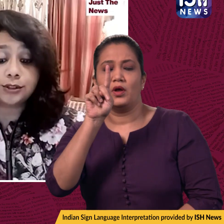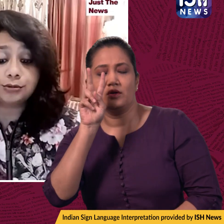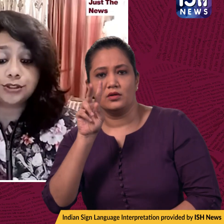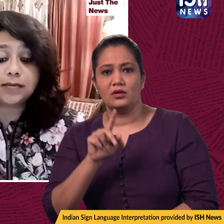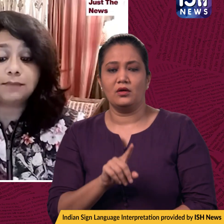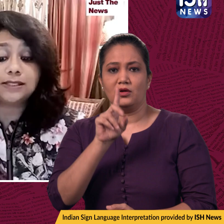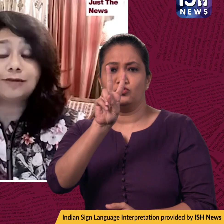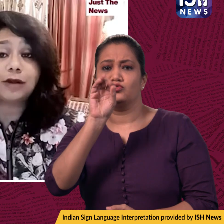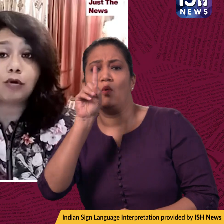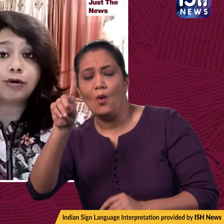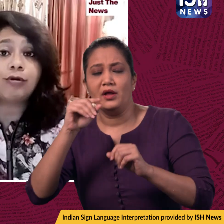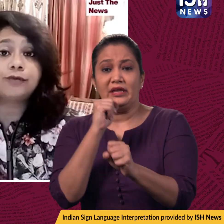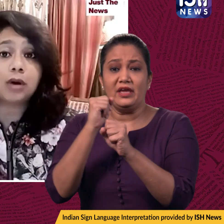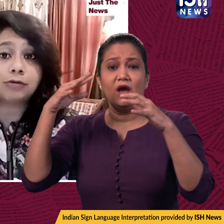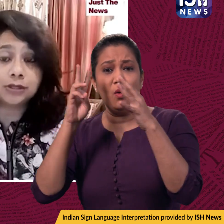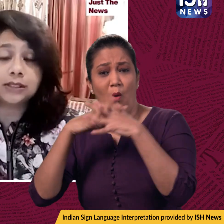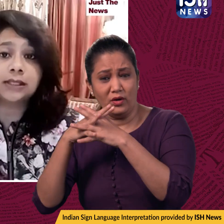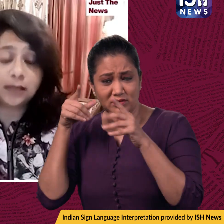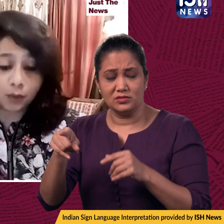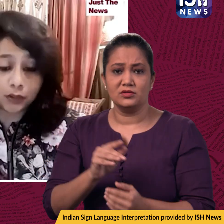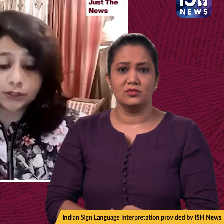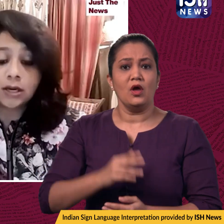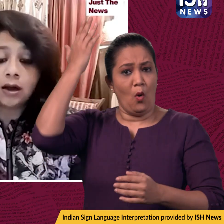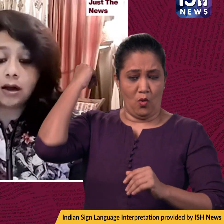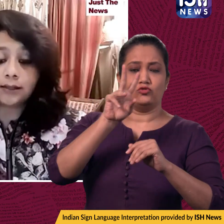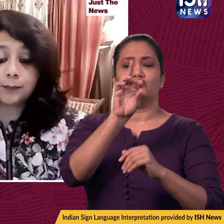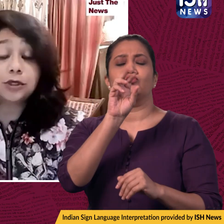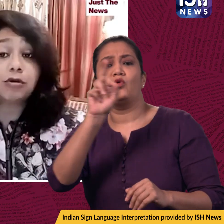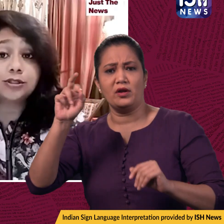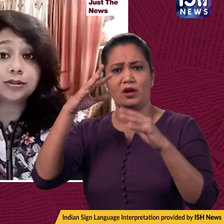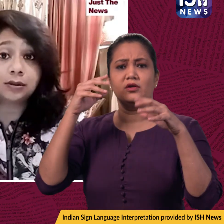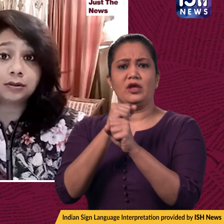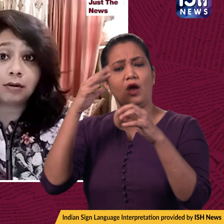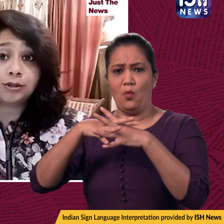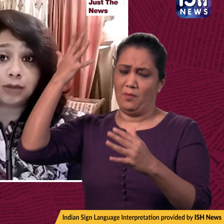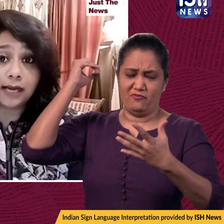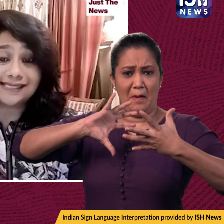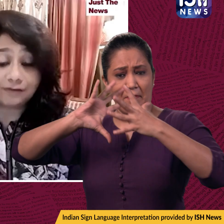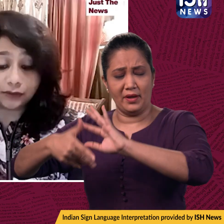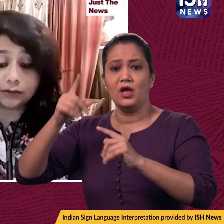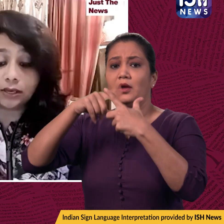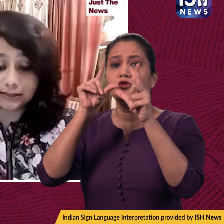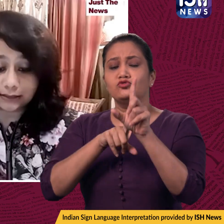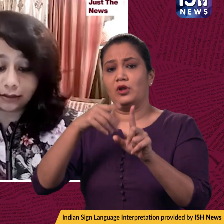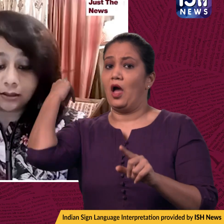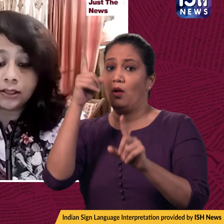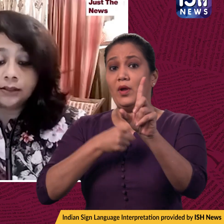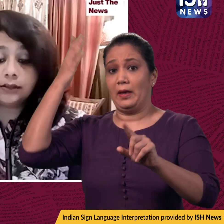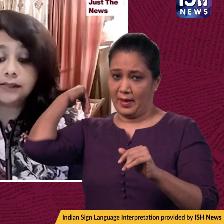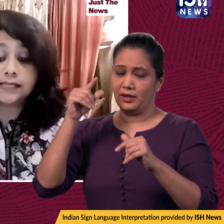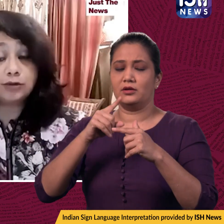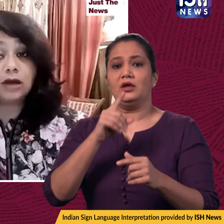gigawatts on Tuesday, beating the record of 200 gigawatts that was clocked on July 7th last